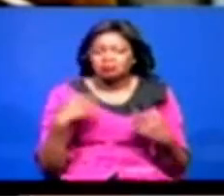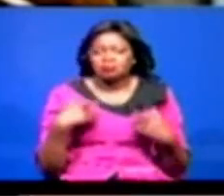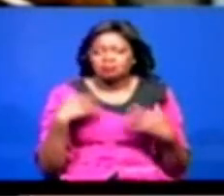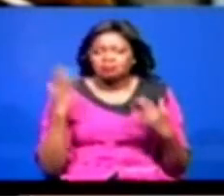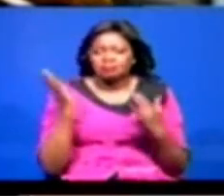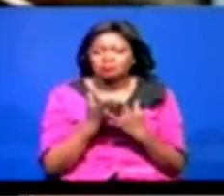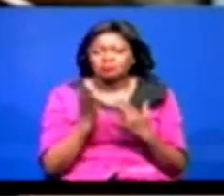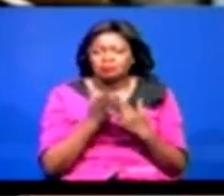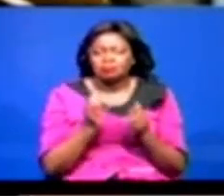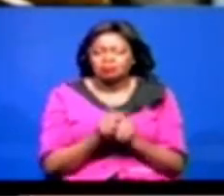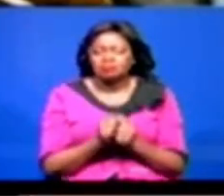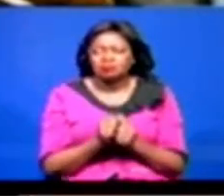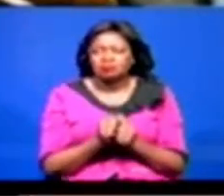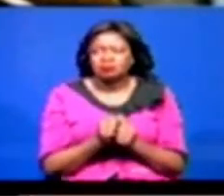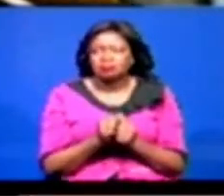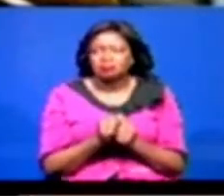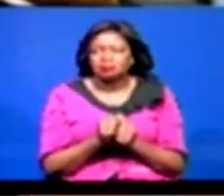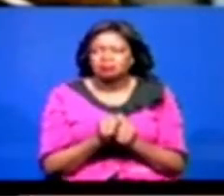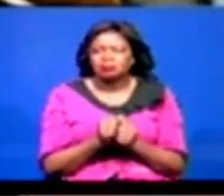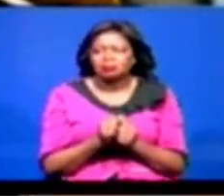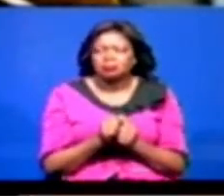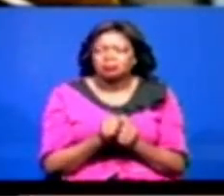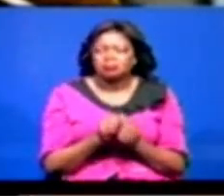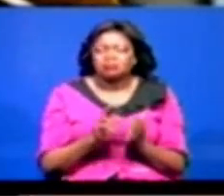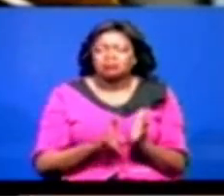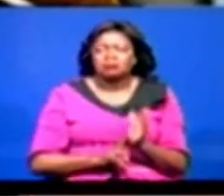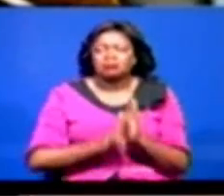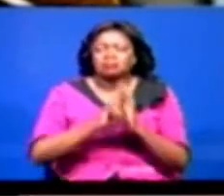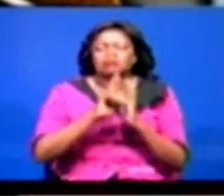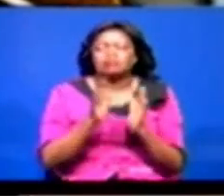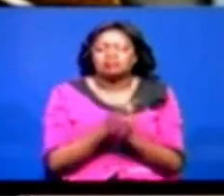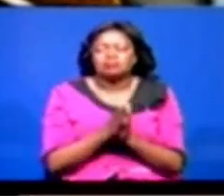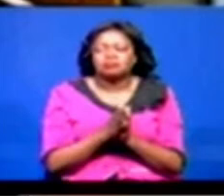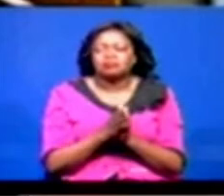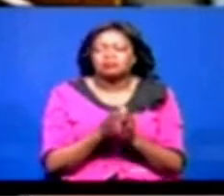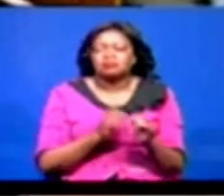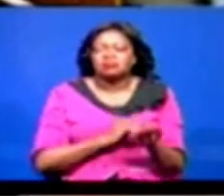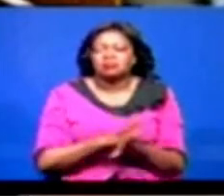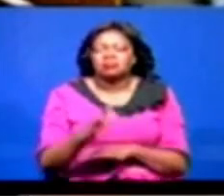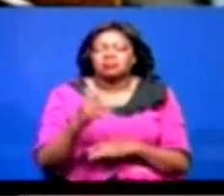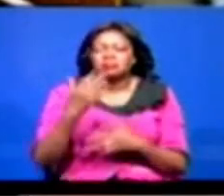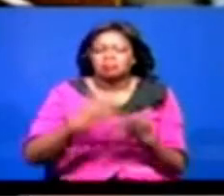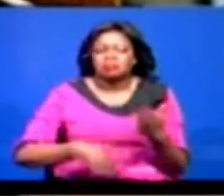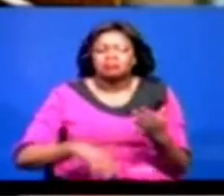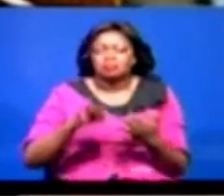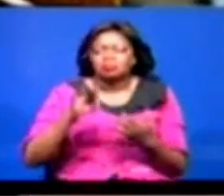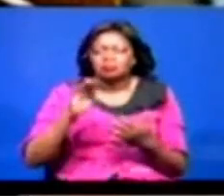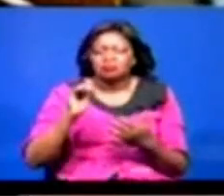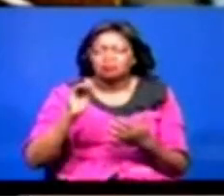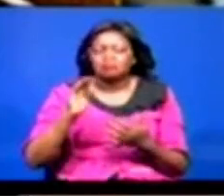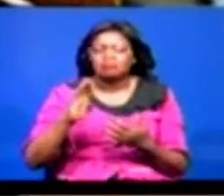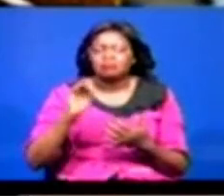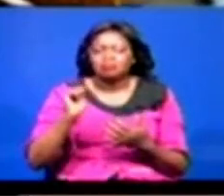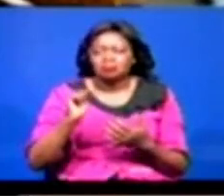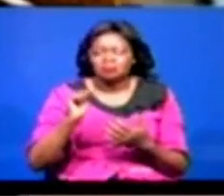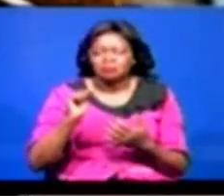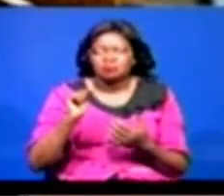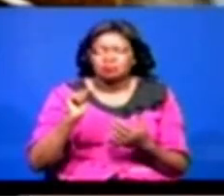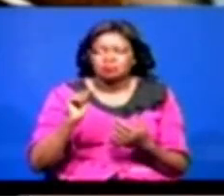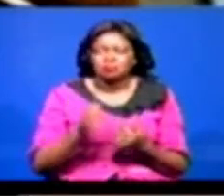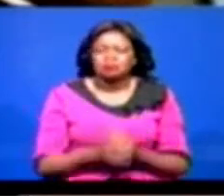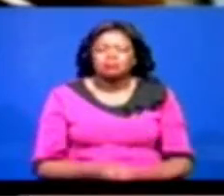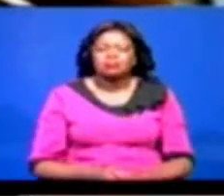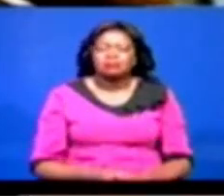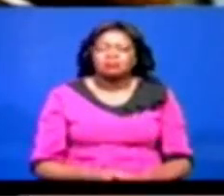with uploading and transmission of Forms 34A from the polling stations to the IBC public portal. The